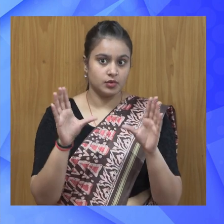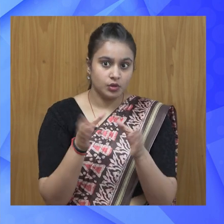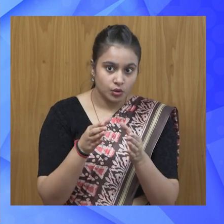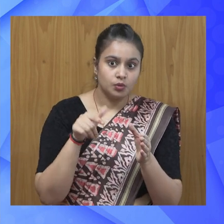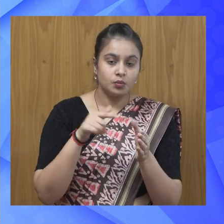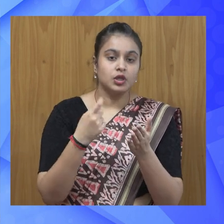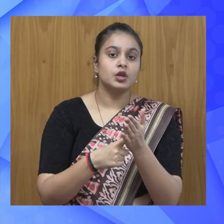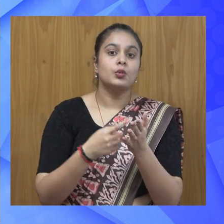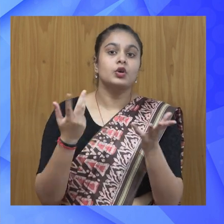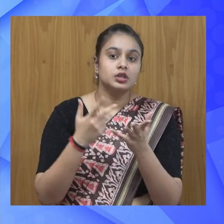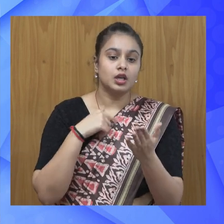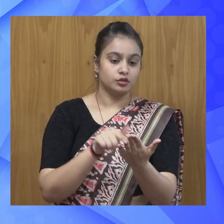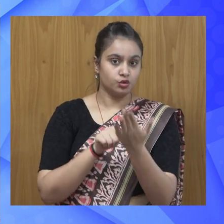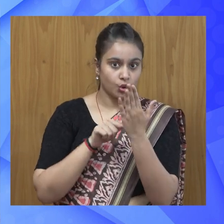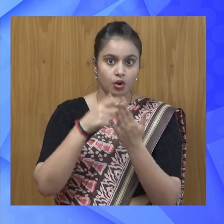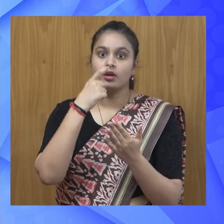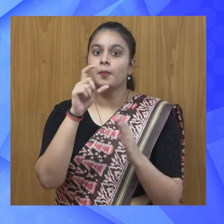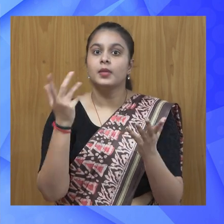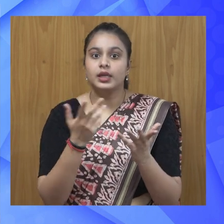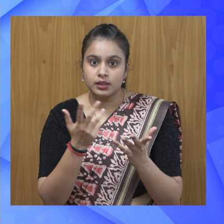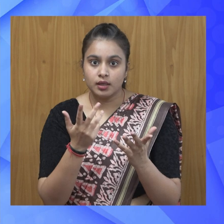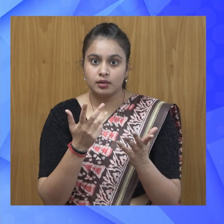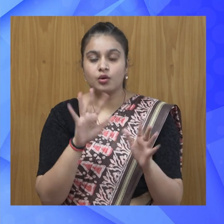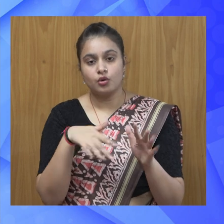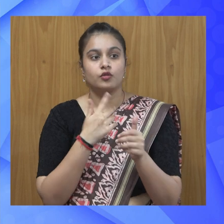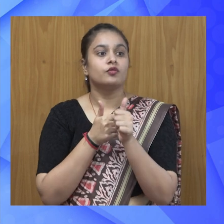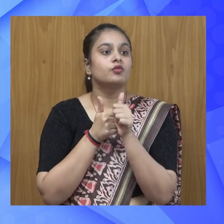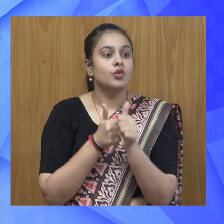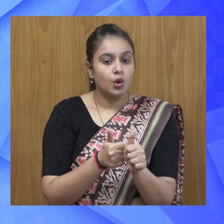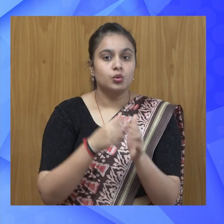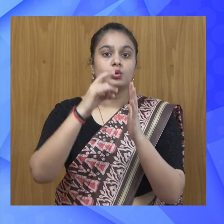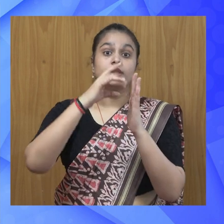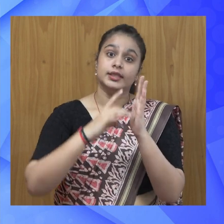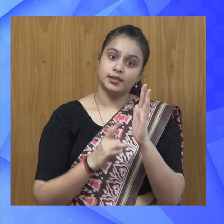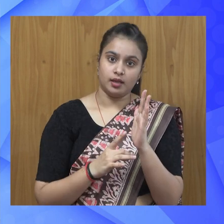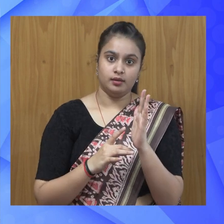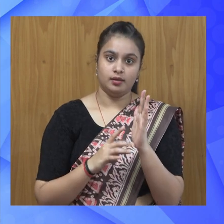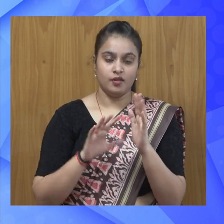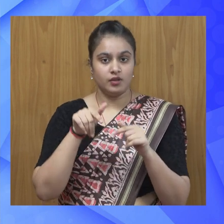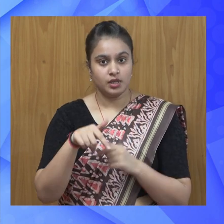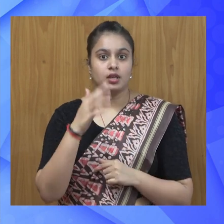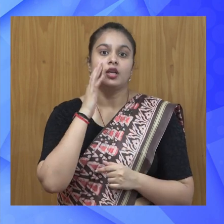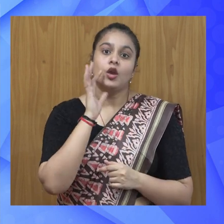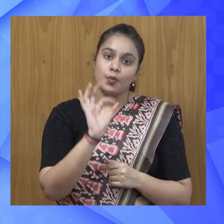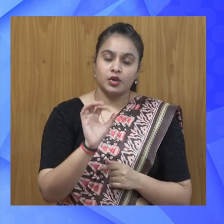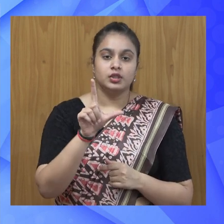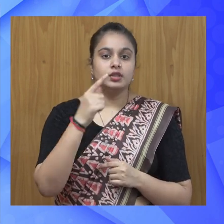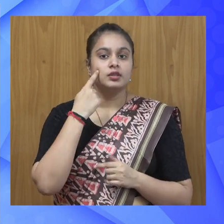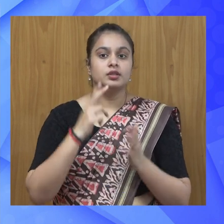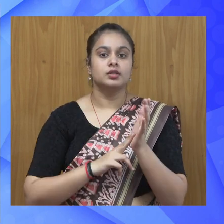has been reported, show us the complaints, and they follow it in detail. So this is a very important thing. You